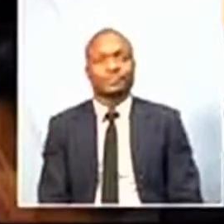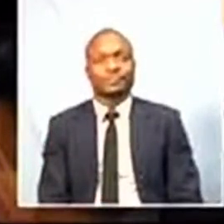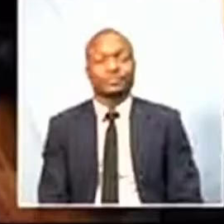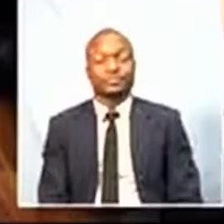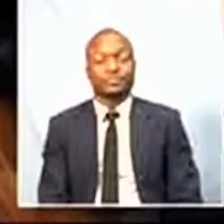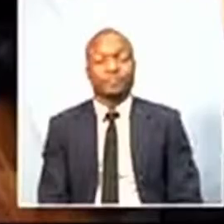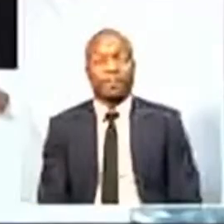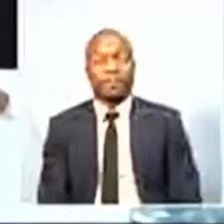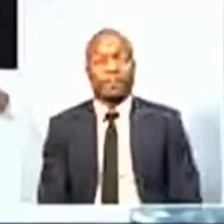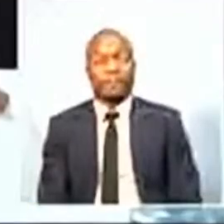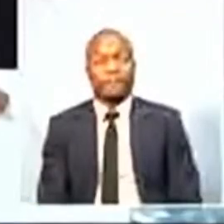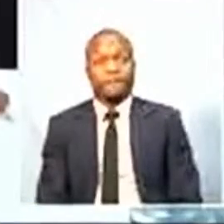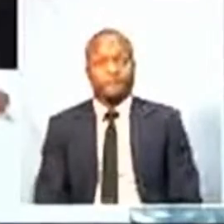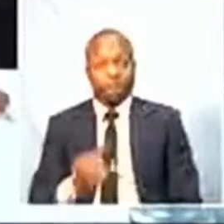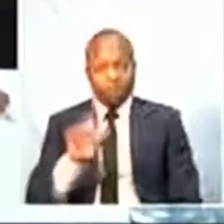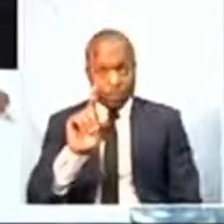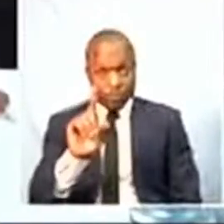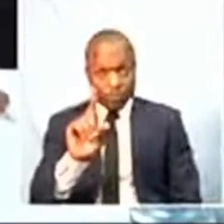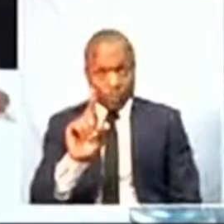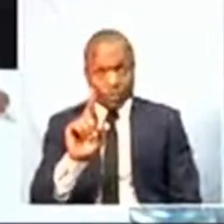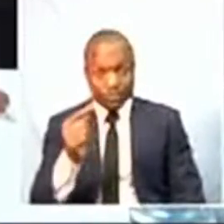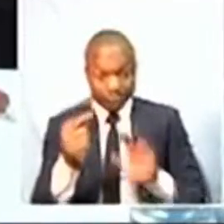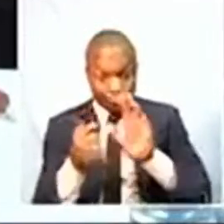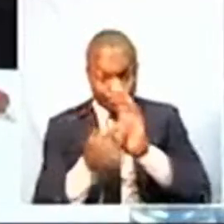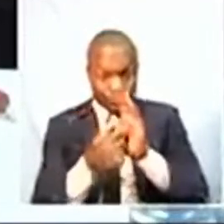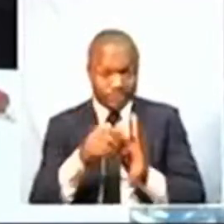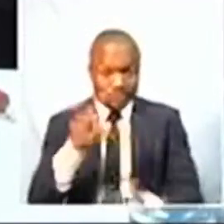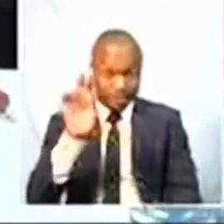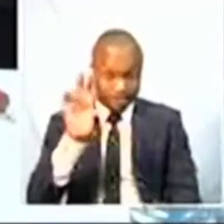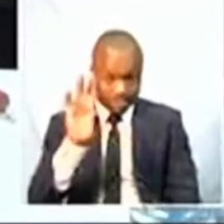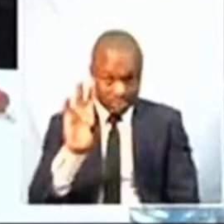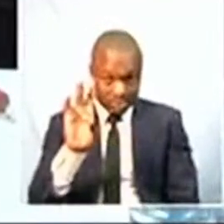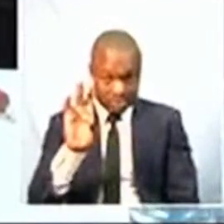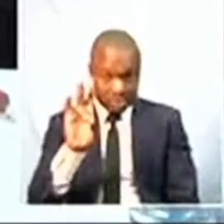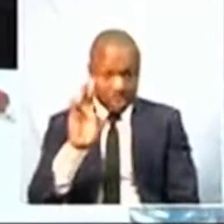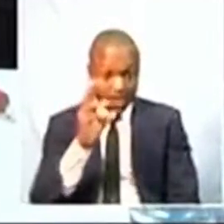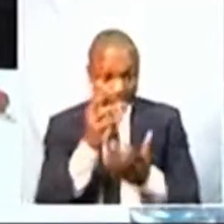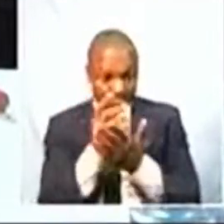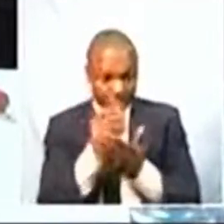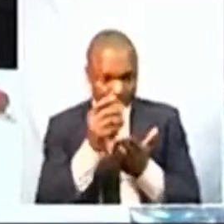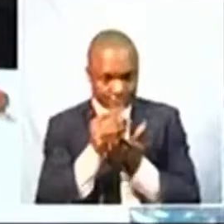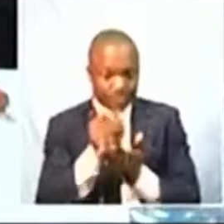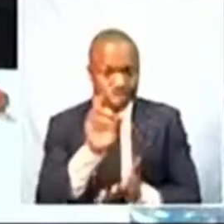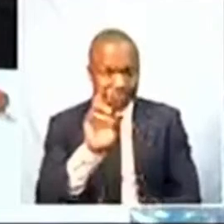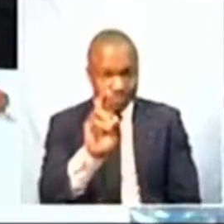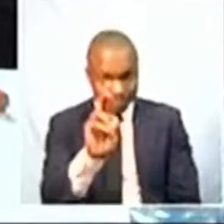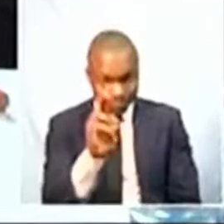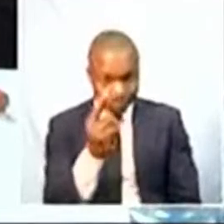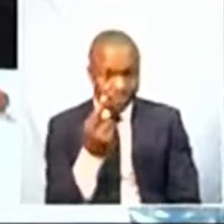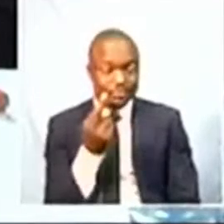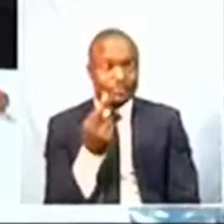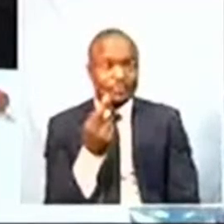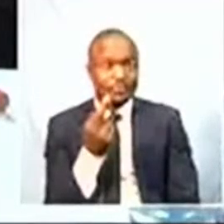So, Chair, from the 1.7, the amount that was recovered